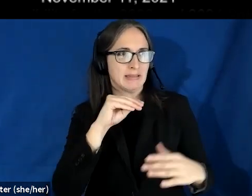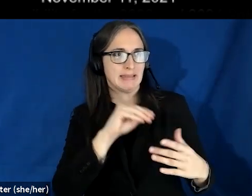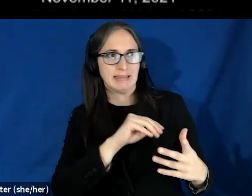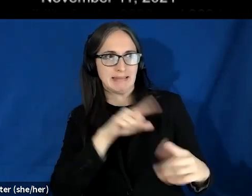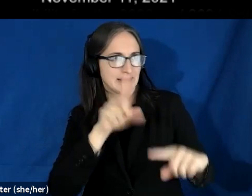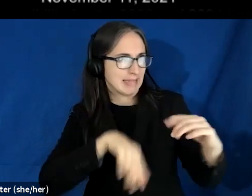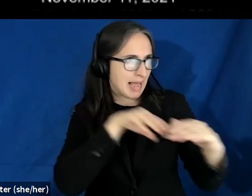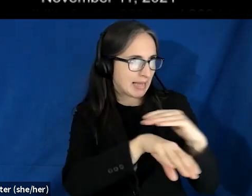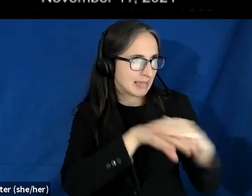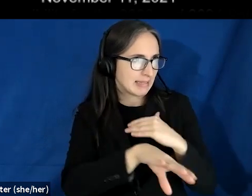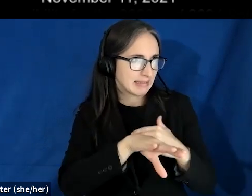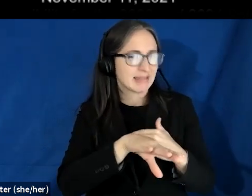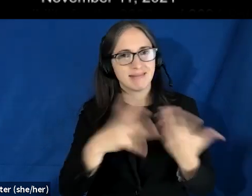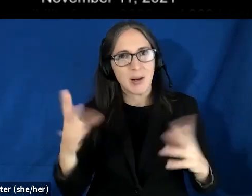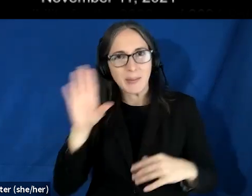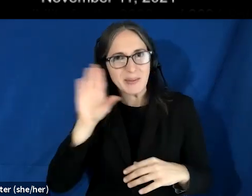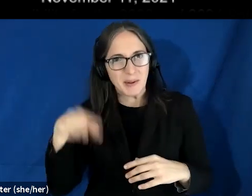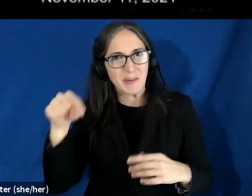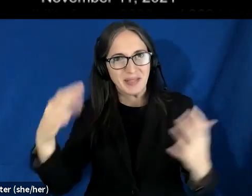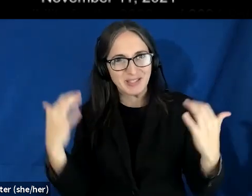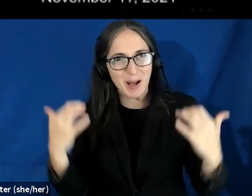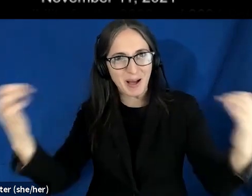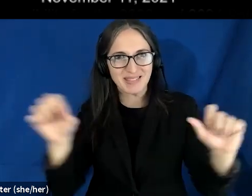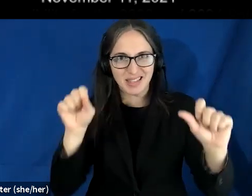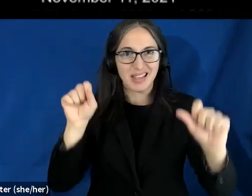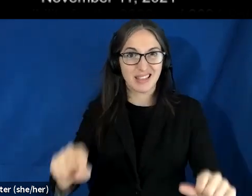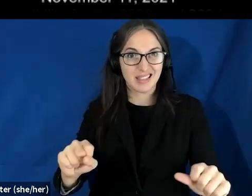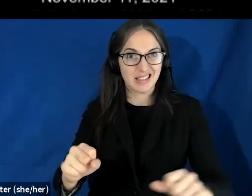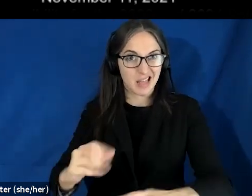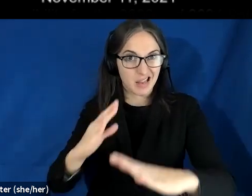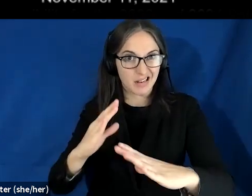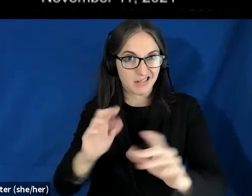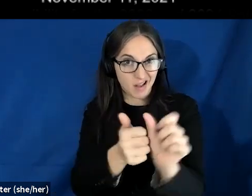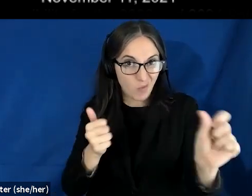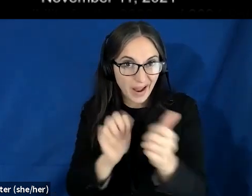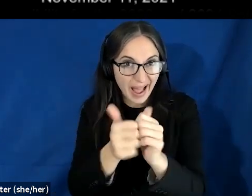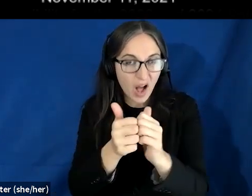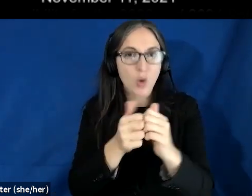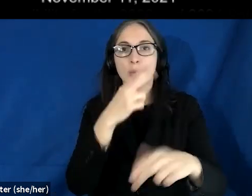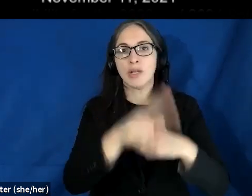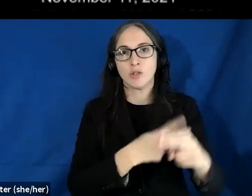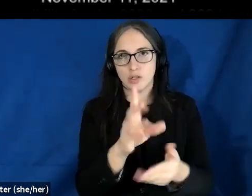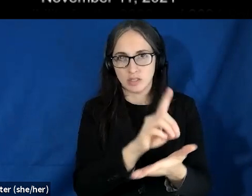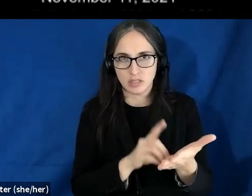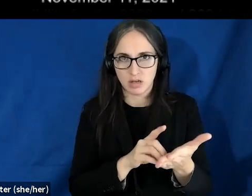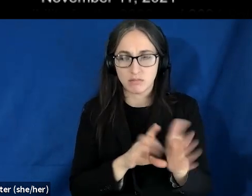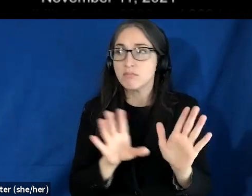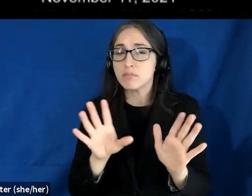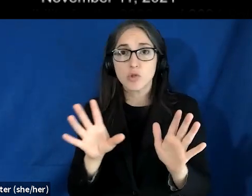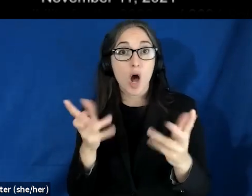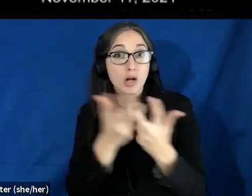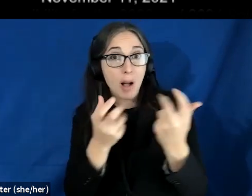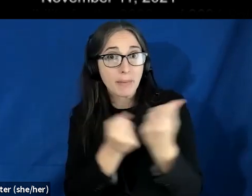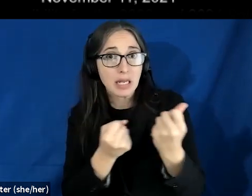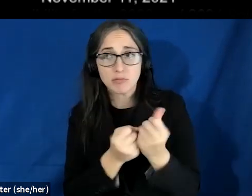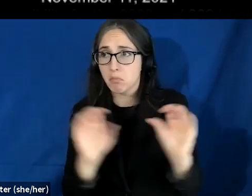of universal design. So I think there's too much reliance on that. Nothing wrong with accommodations, but I think we use that method more